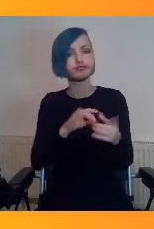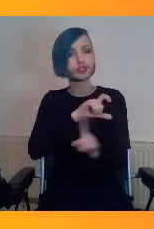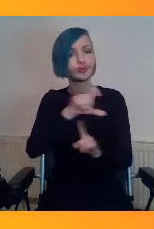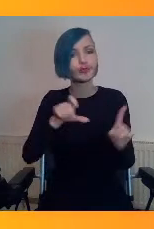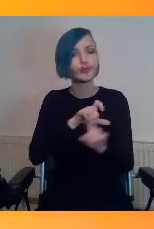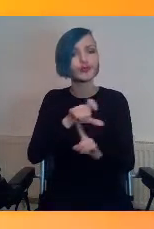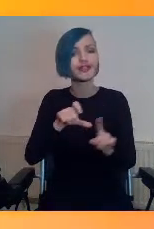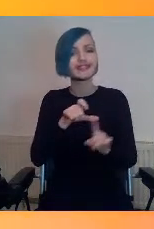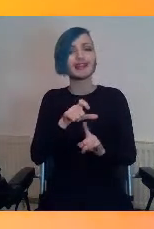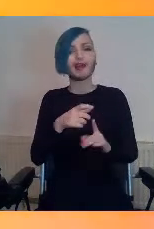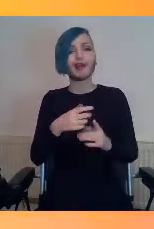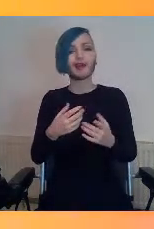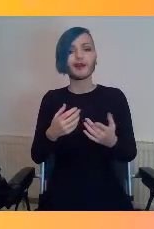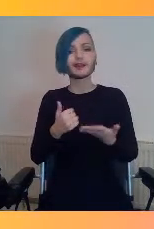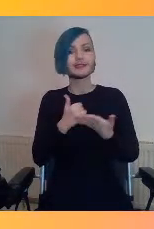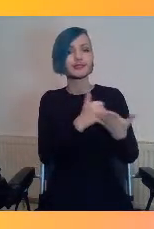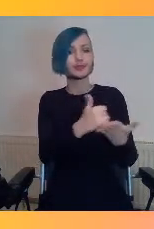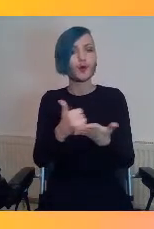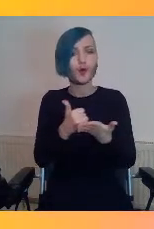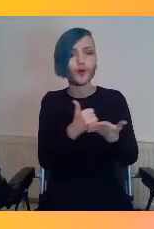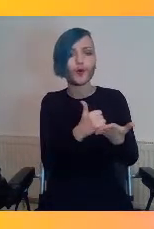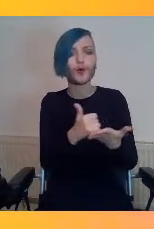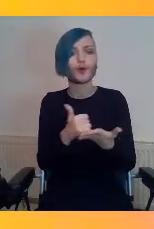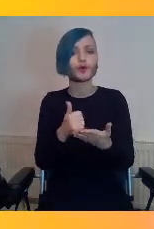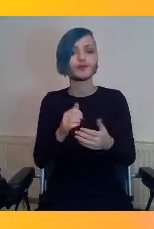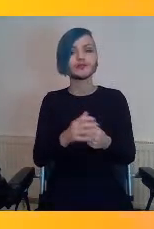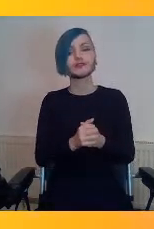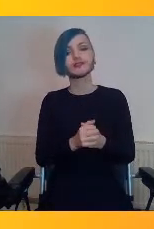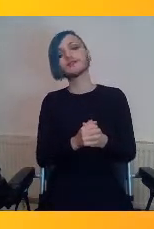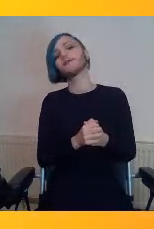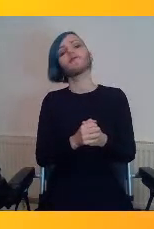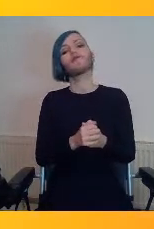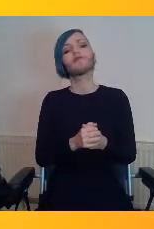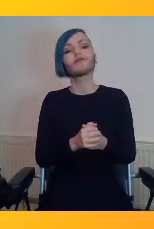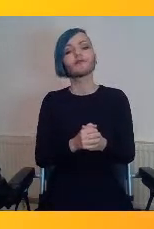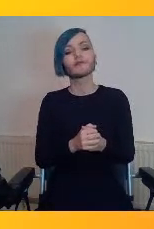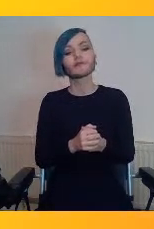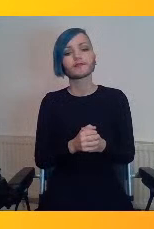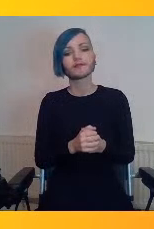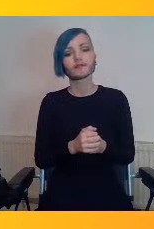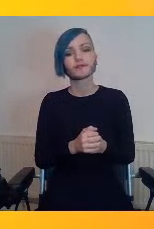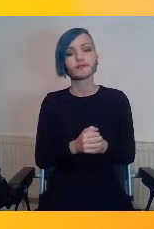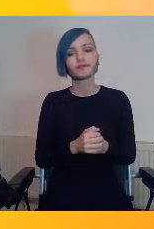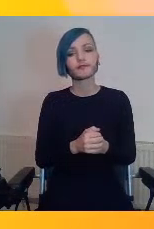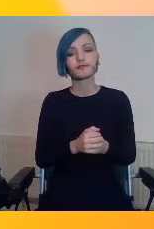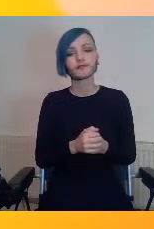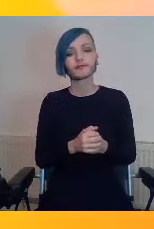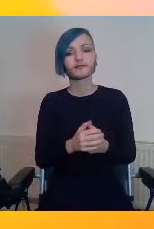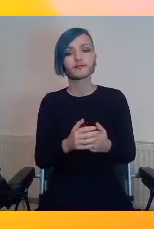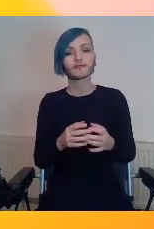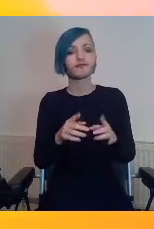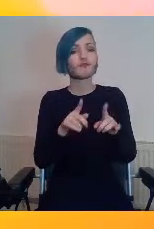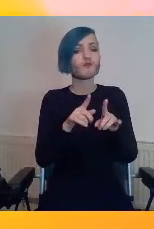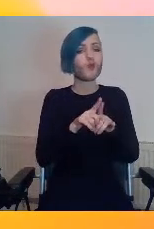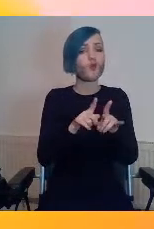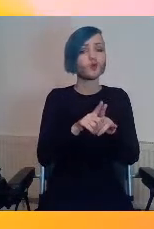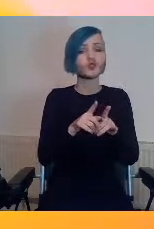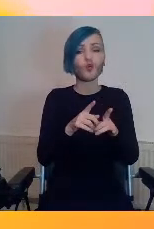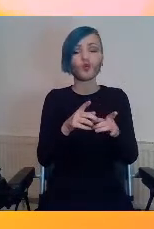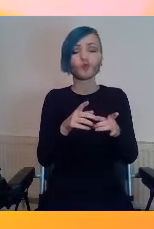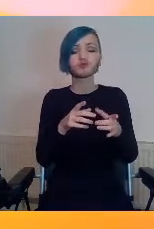face cases of intolerance or how we solve some problems, and